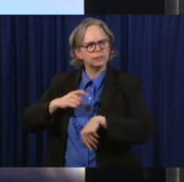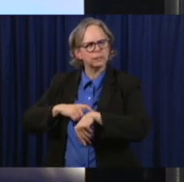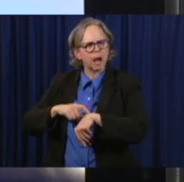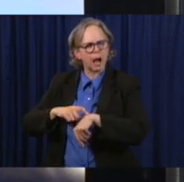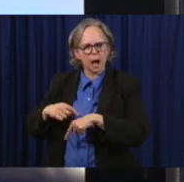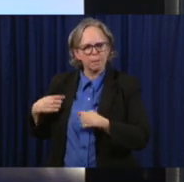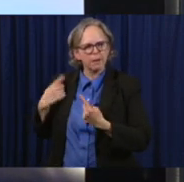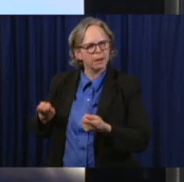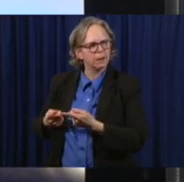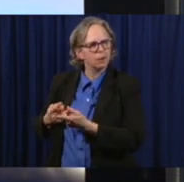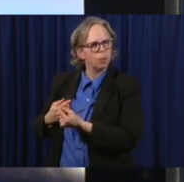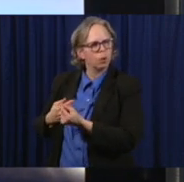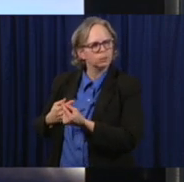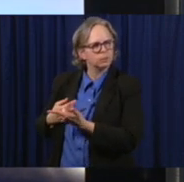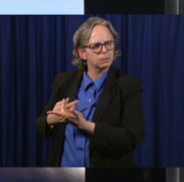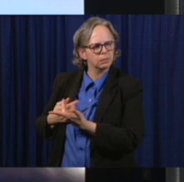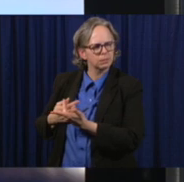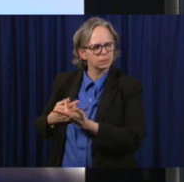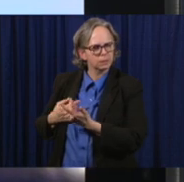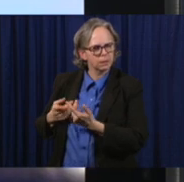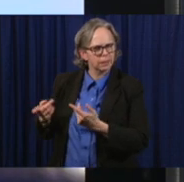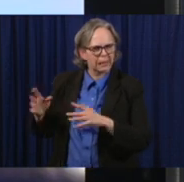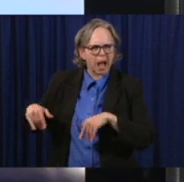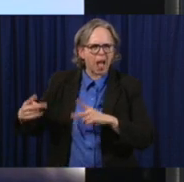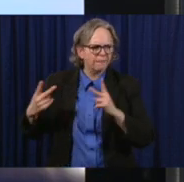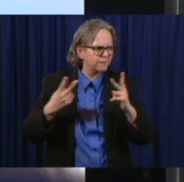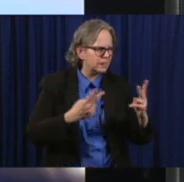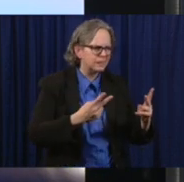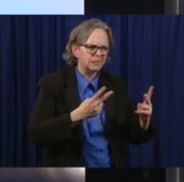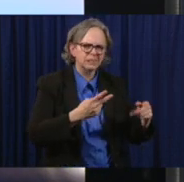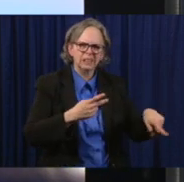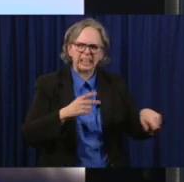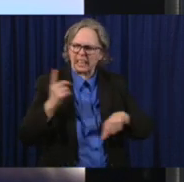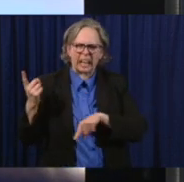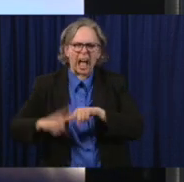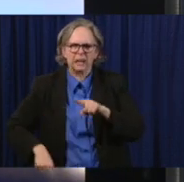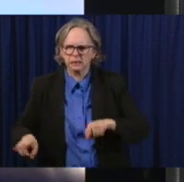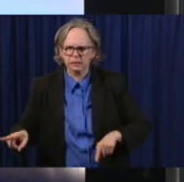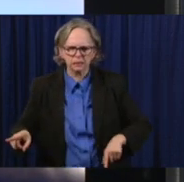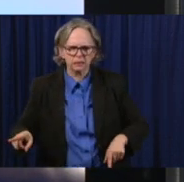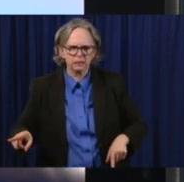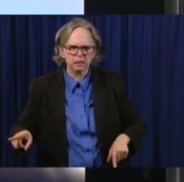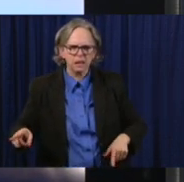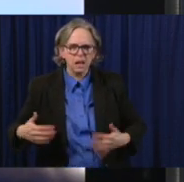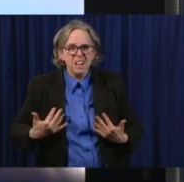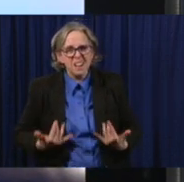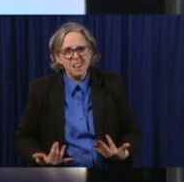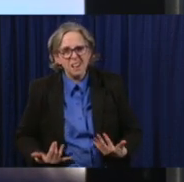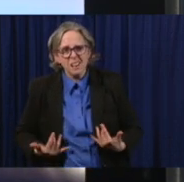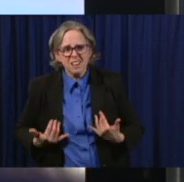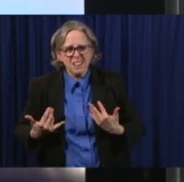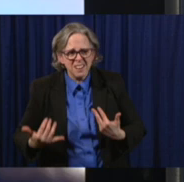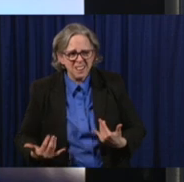the facilities like they're accustomed to. For them, it could feel as if time has stood still, as if